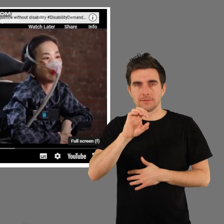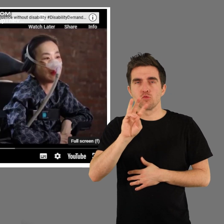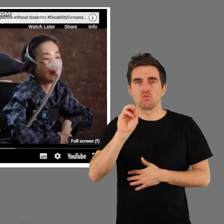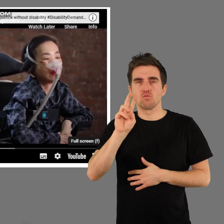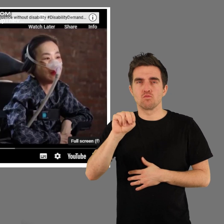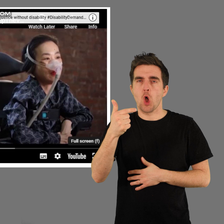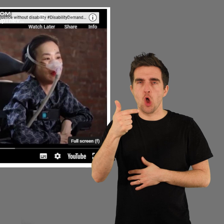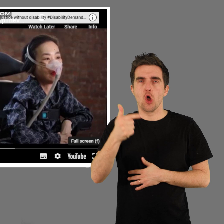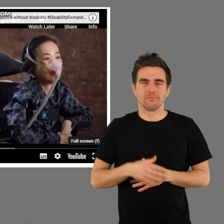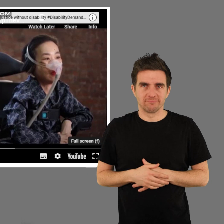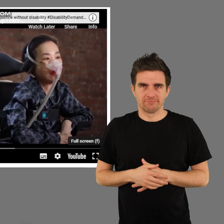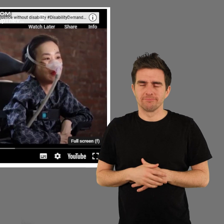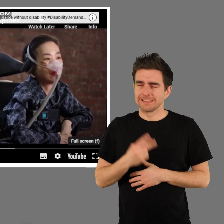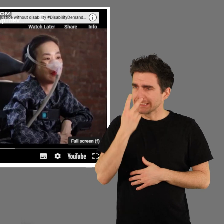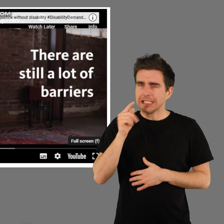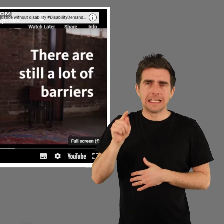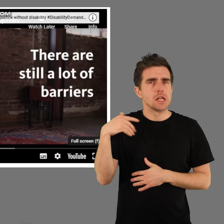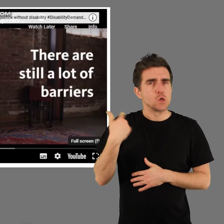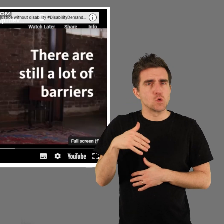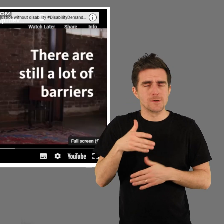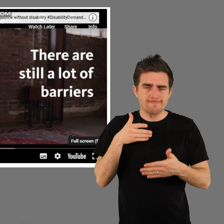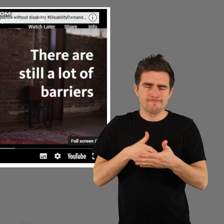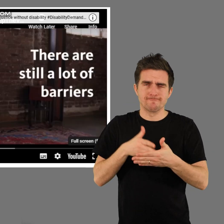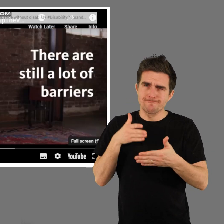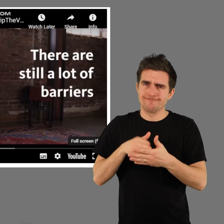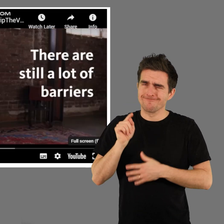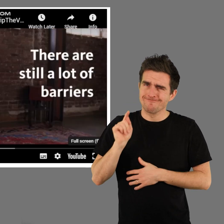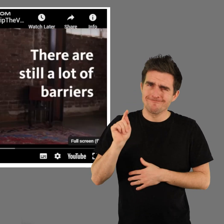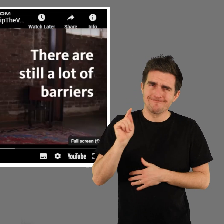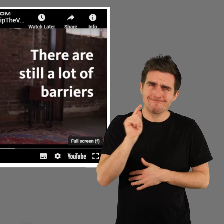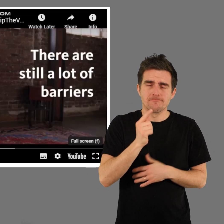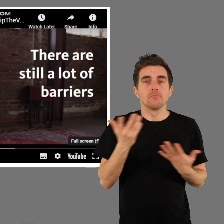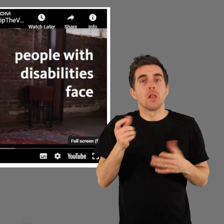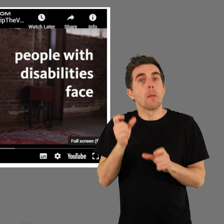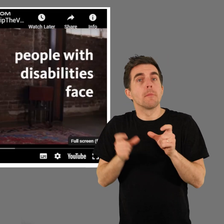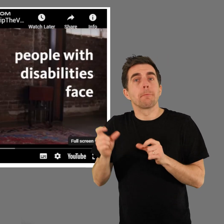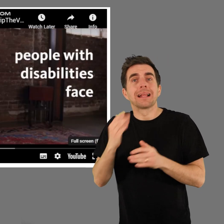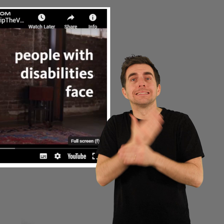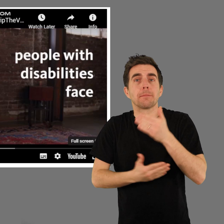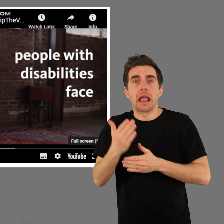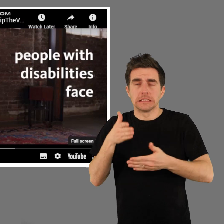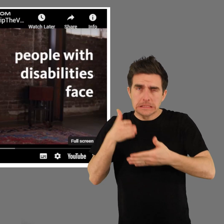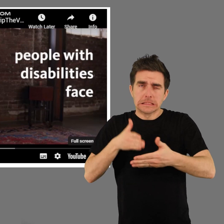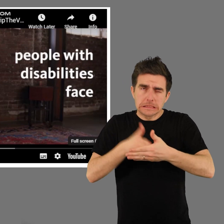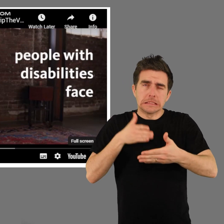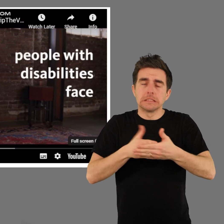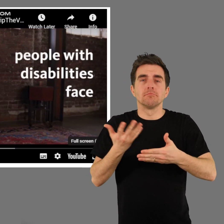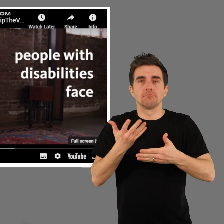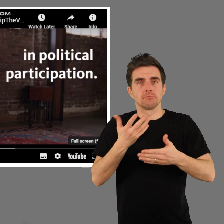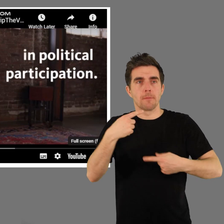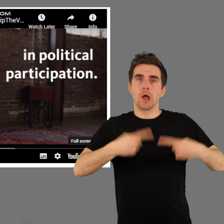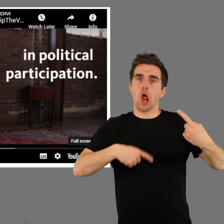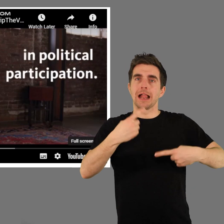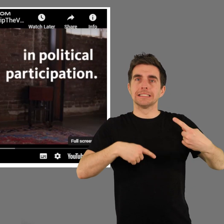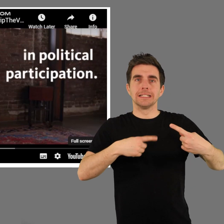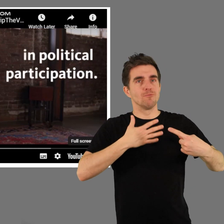My name is Alice Wong. There are still a lot of barriers that people with disabilities face